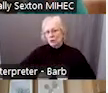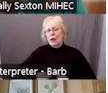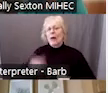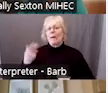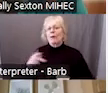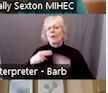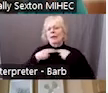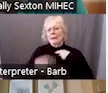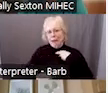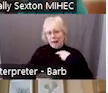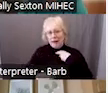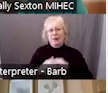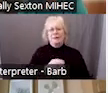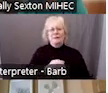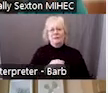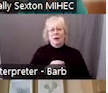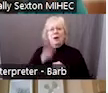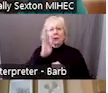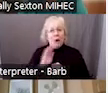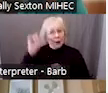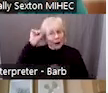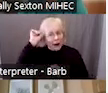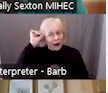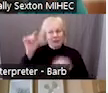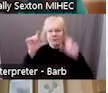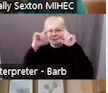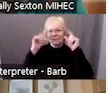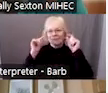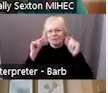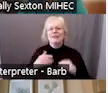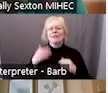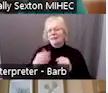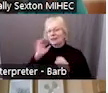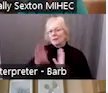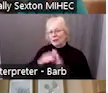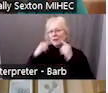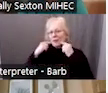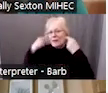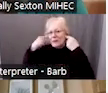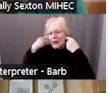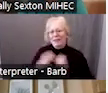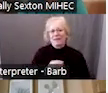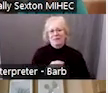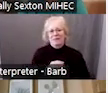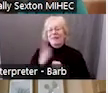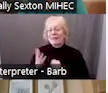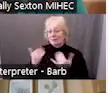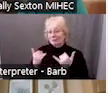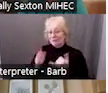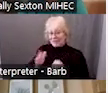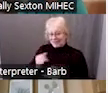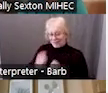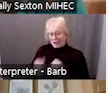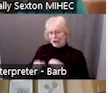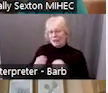brown hair and glasses and is shown smiling with his hands on his hips. Michael is in his final year as a transition